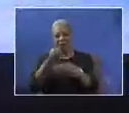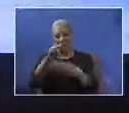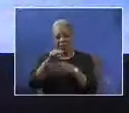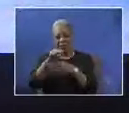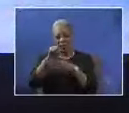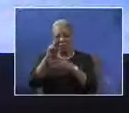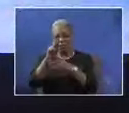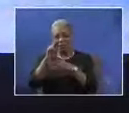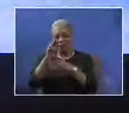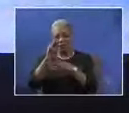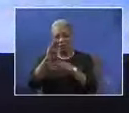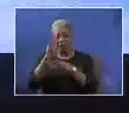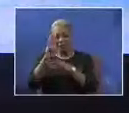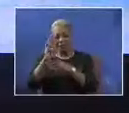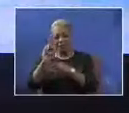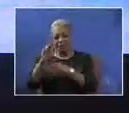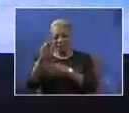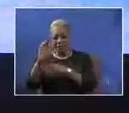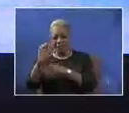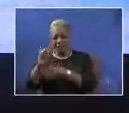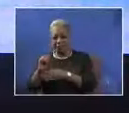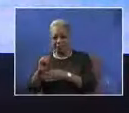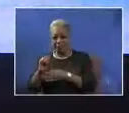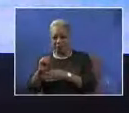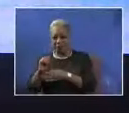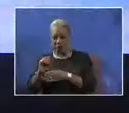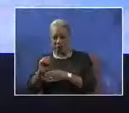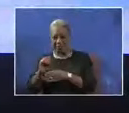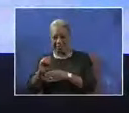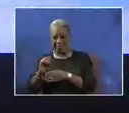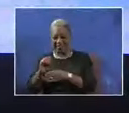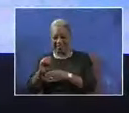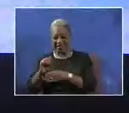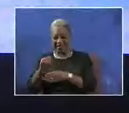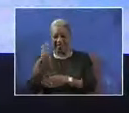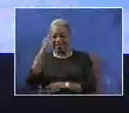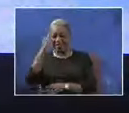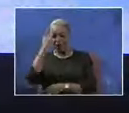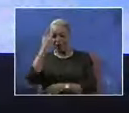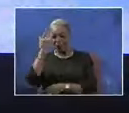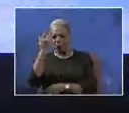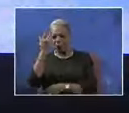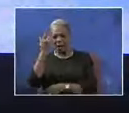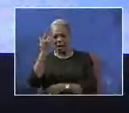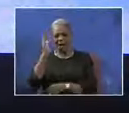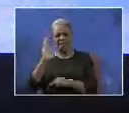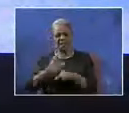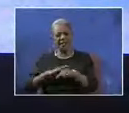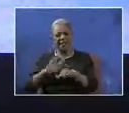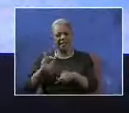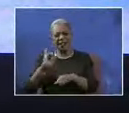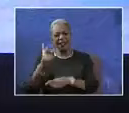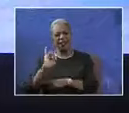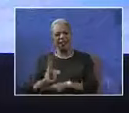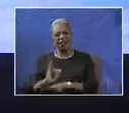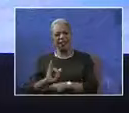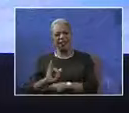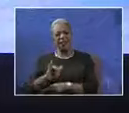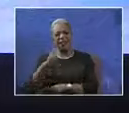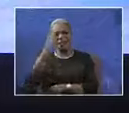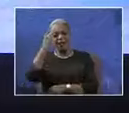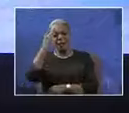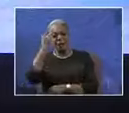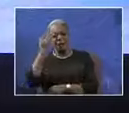Bible is the book of Numbers. Do you know why it's called the book of Numbers? You know there's